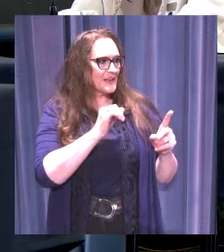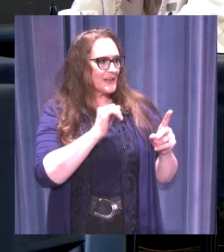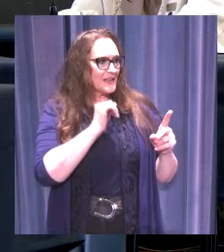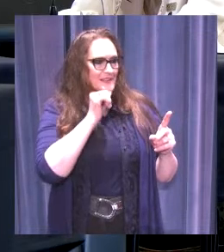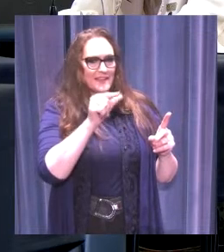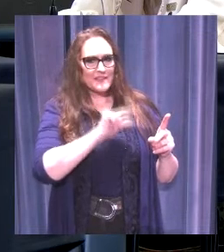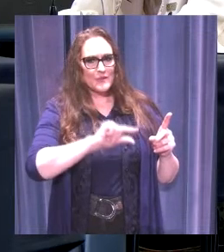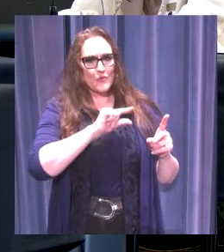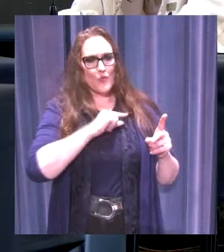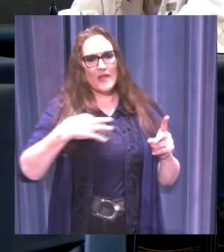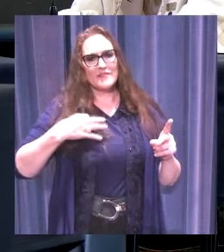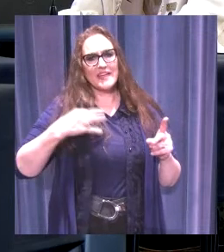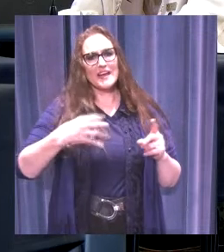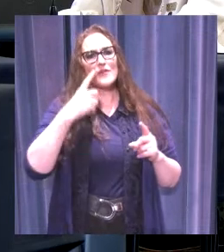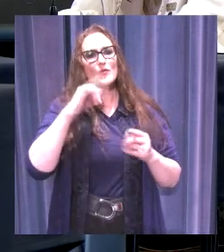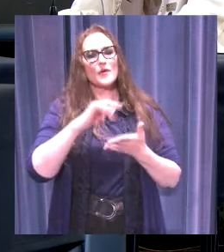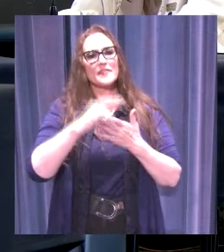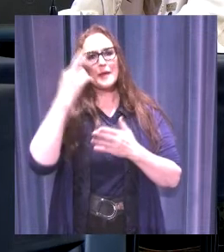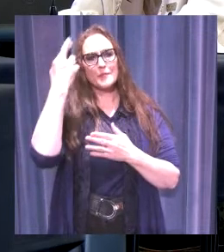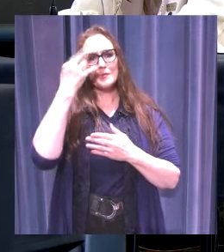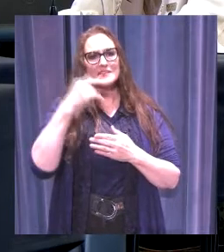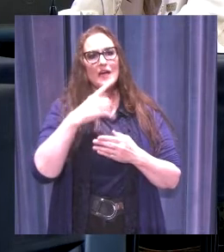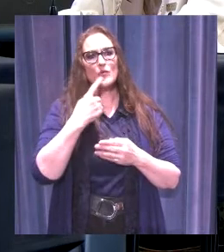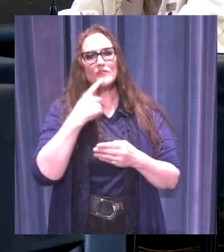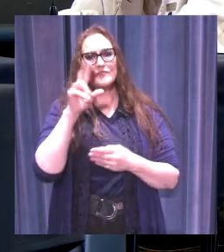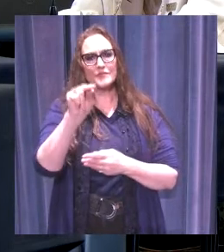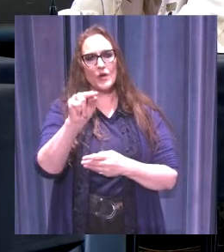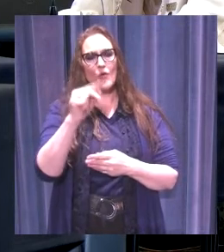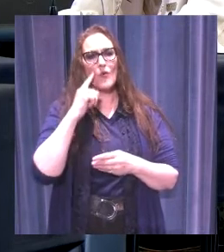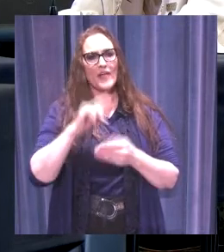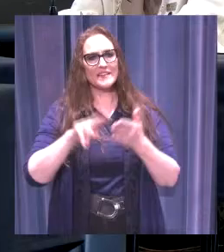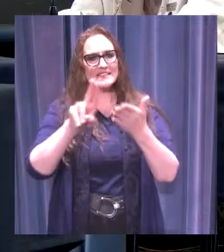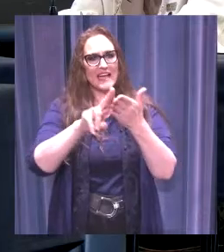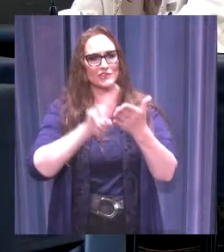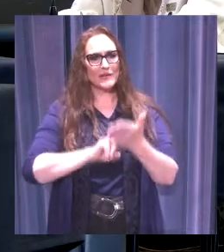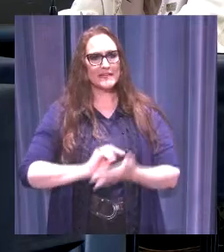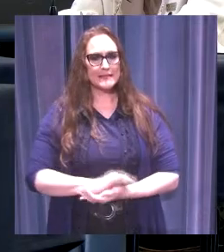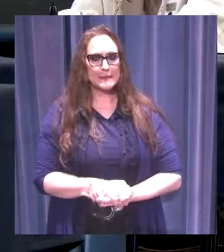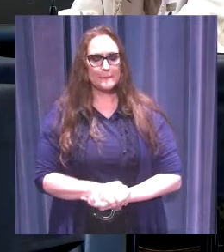qualified candidate. And for that purpose, I will be voting no on this contract.